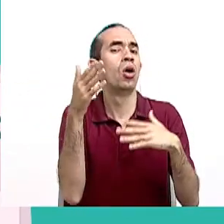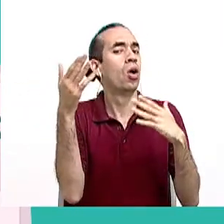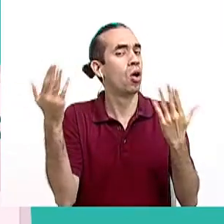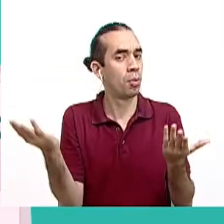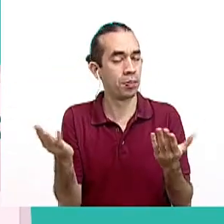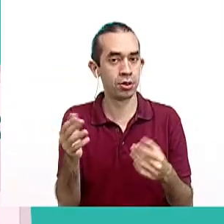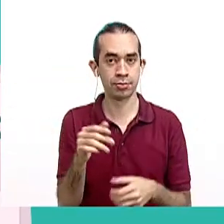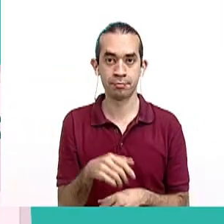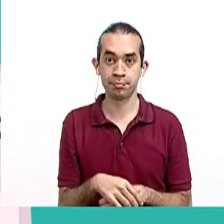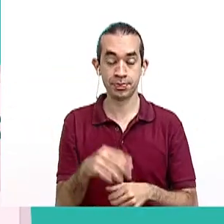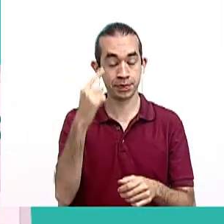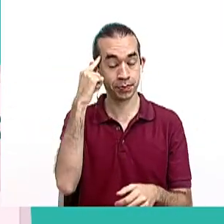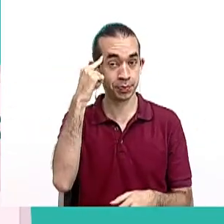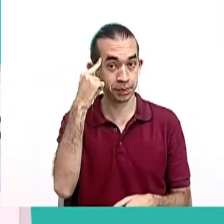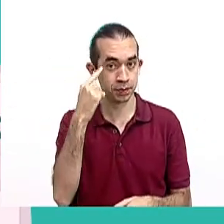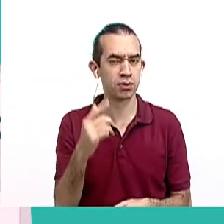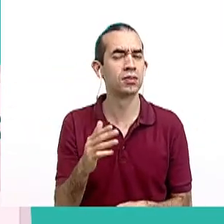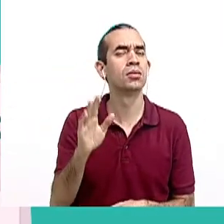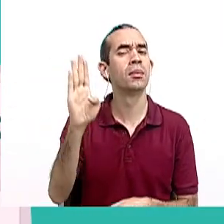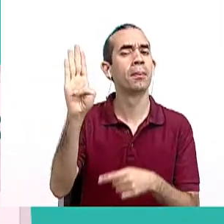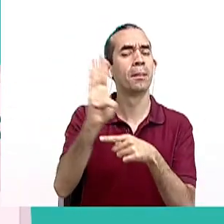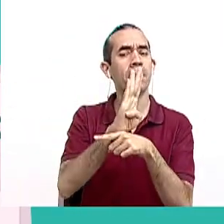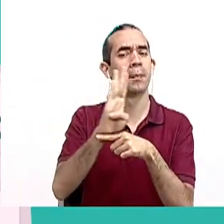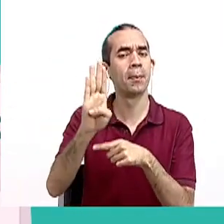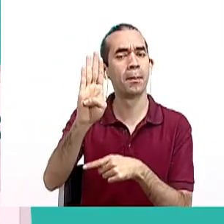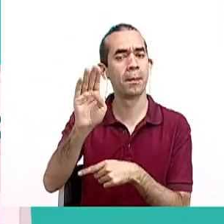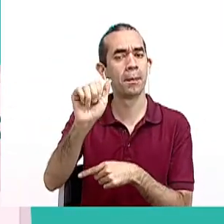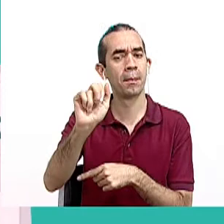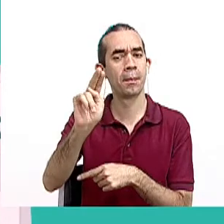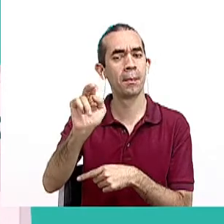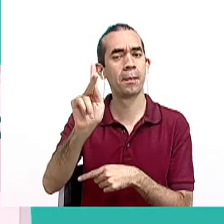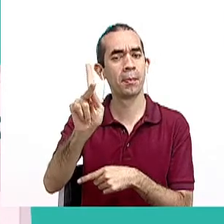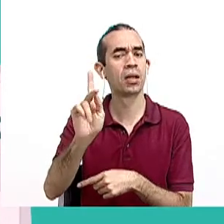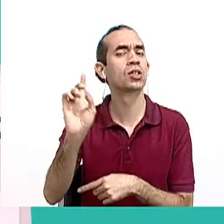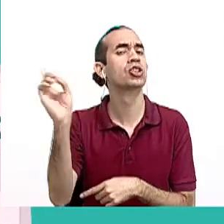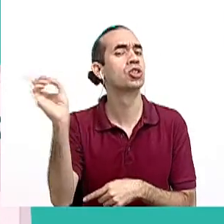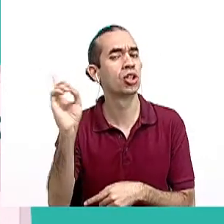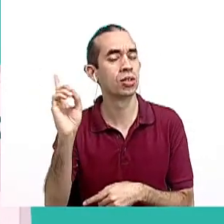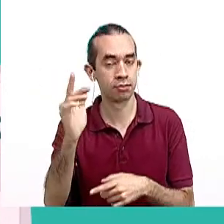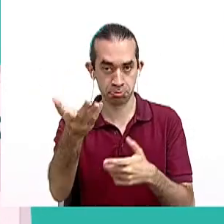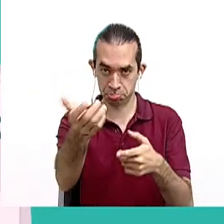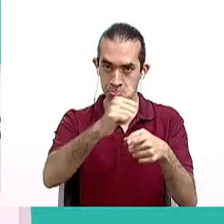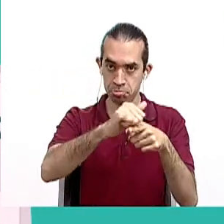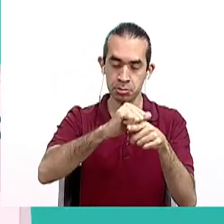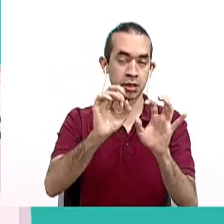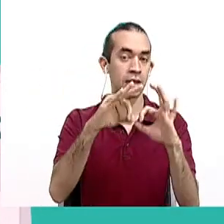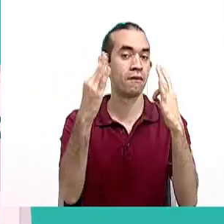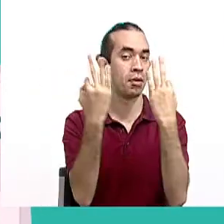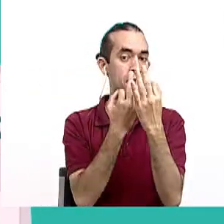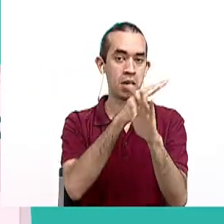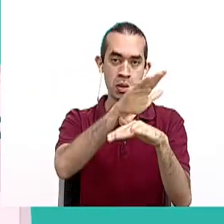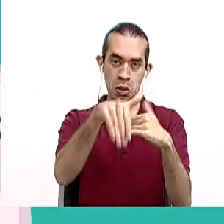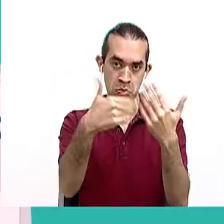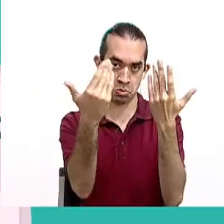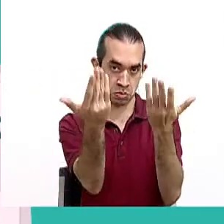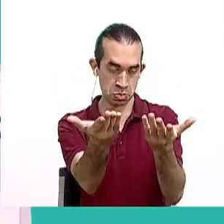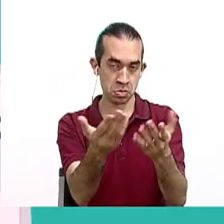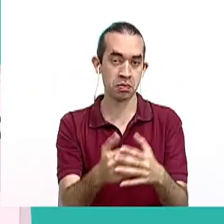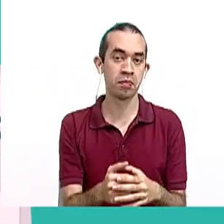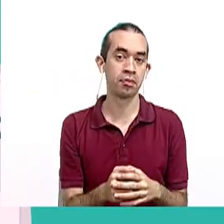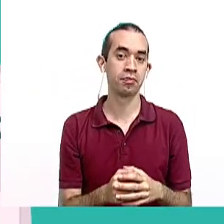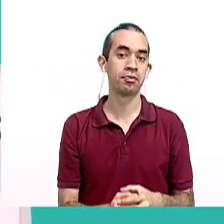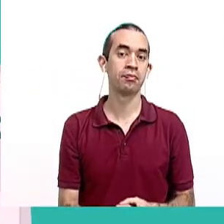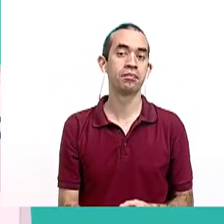Do you know where the bank is? Practice this with your family, with all the members that you have there of your